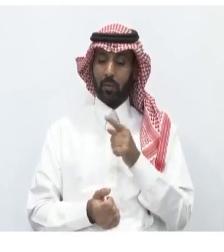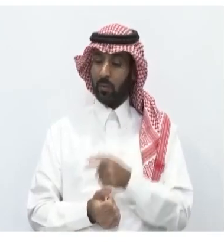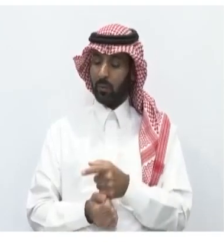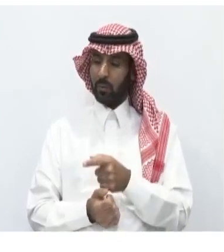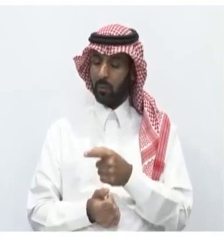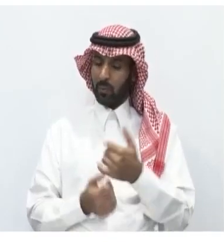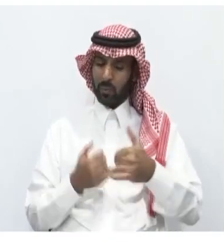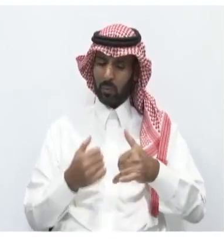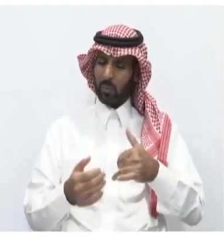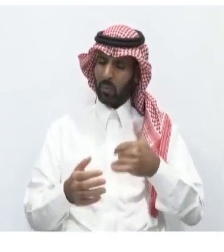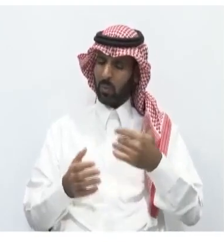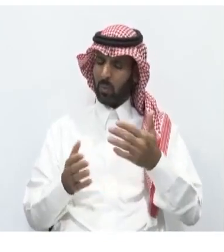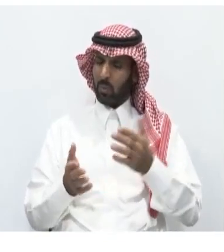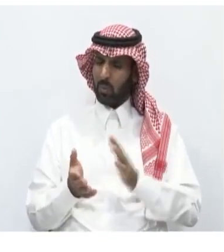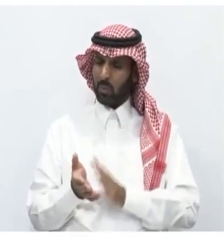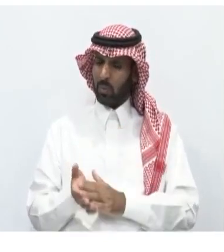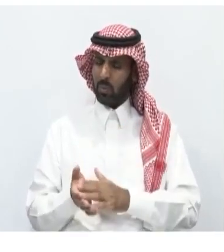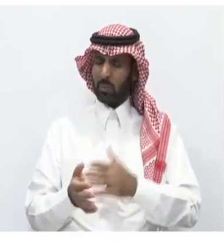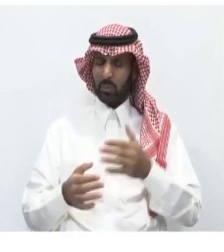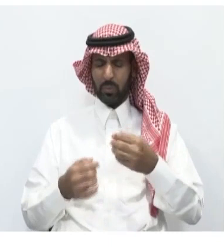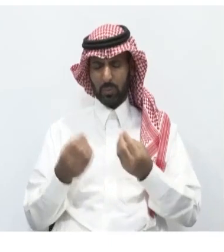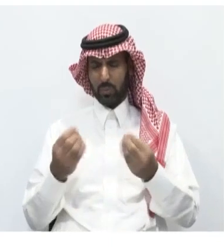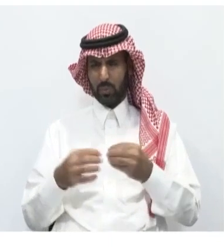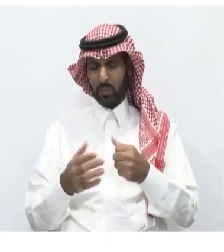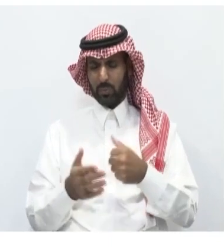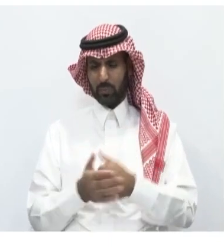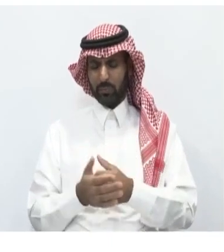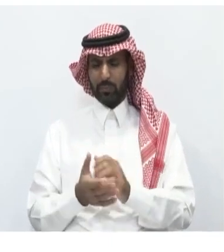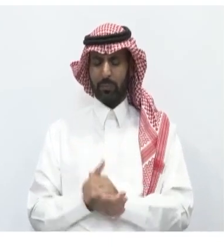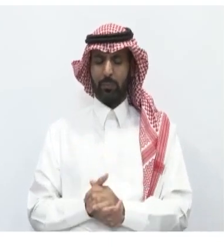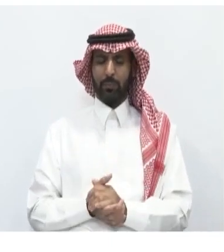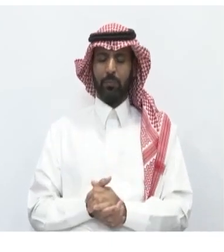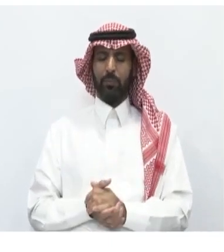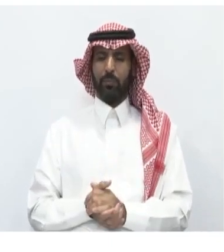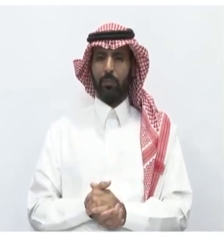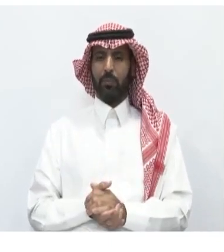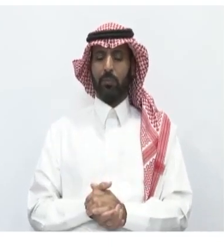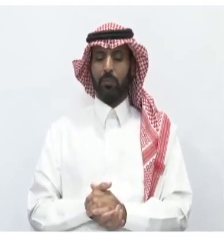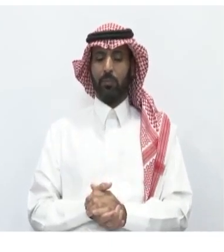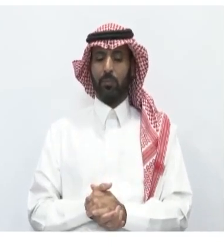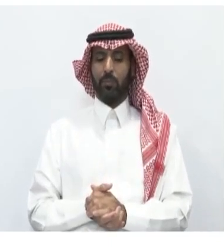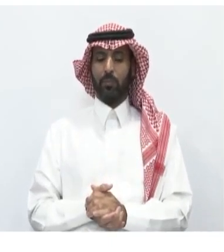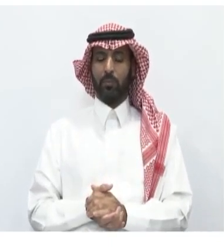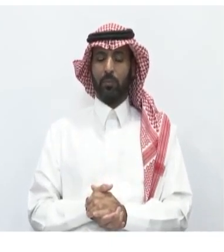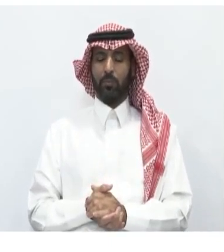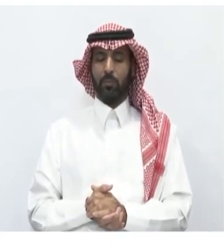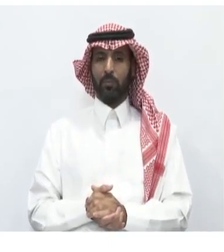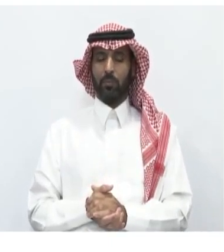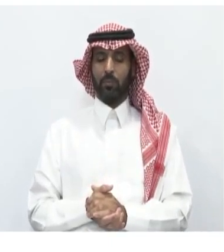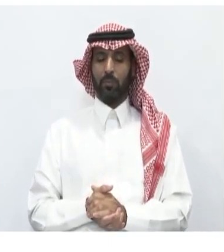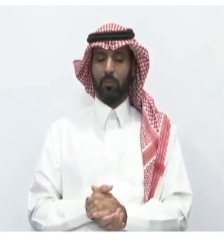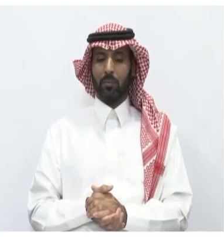that dangerous is road. Extremely that dangerous